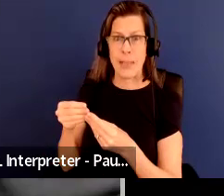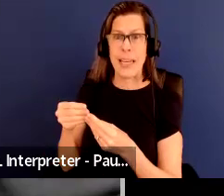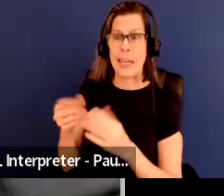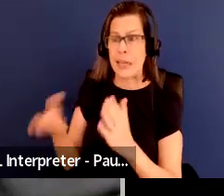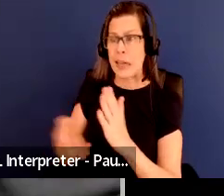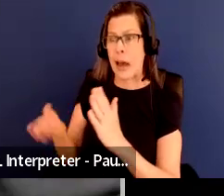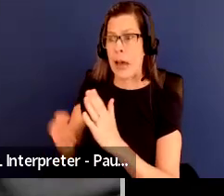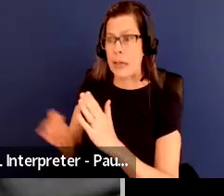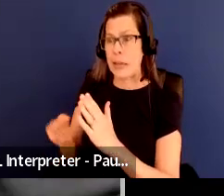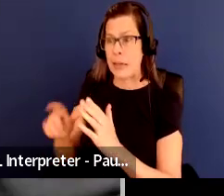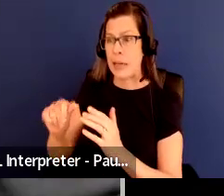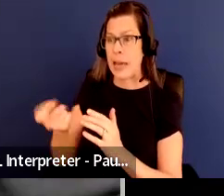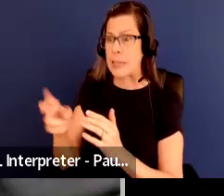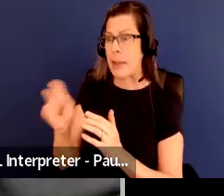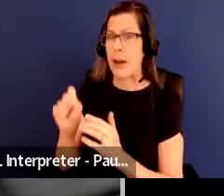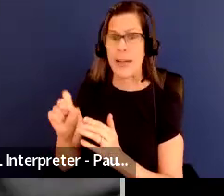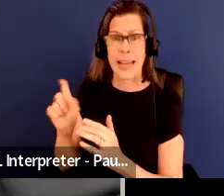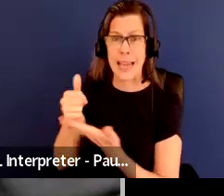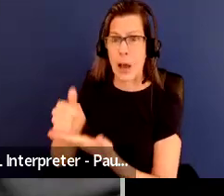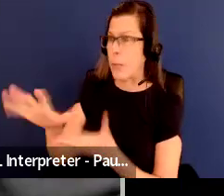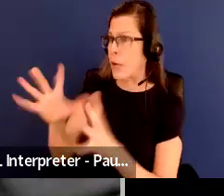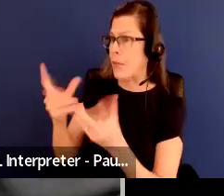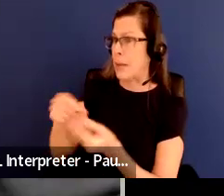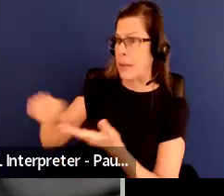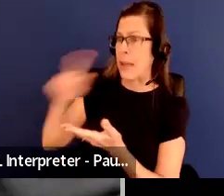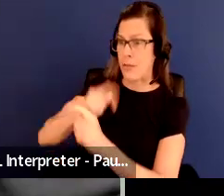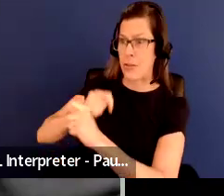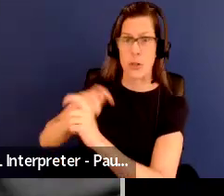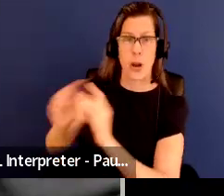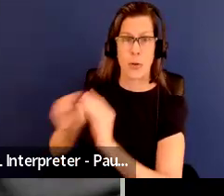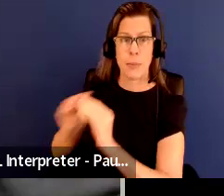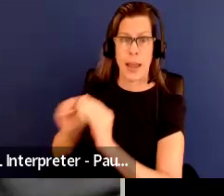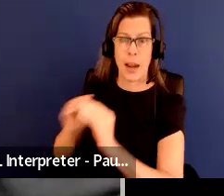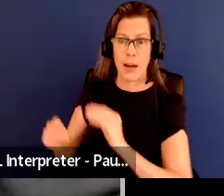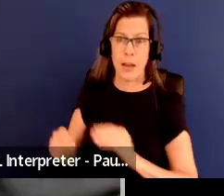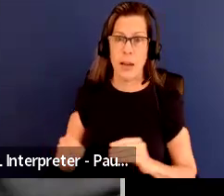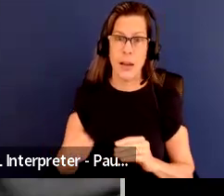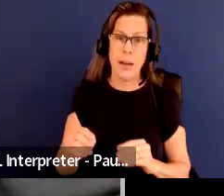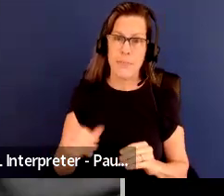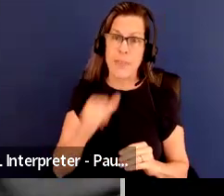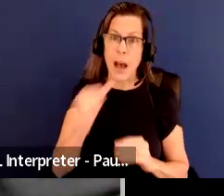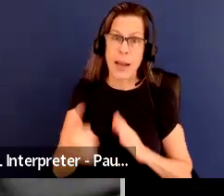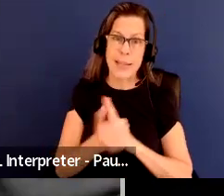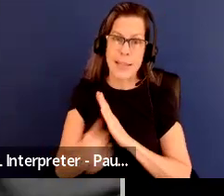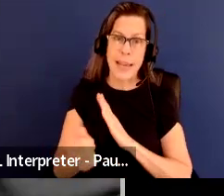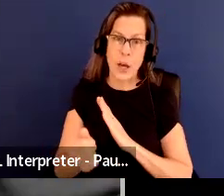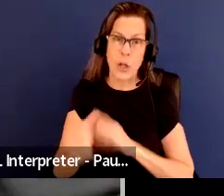repairs. Yes, unskilled labor is such a lie. It takes so much skill. And his